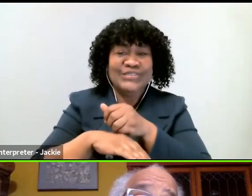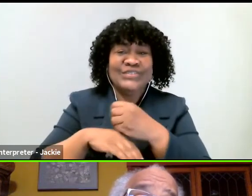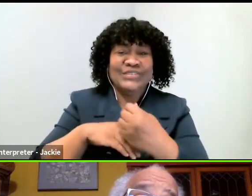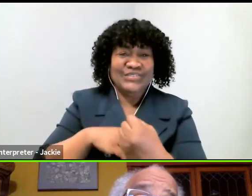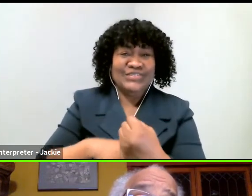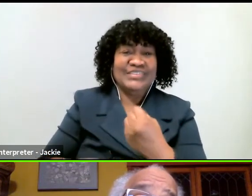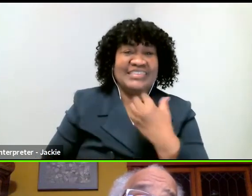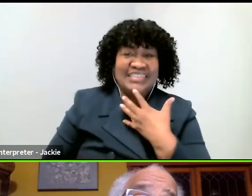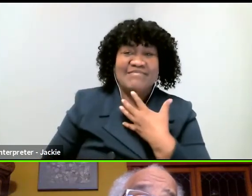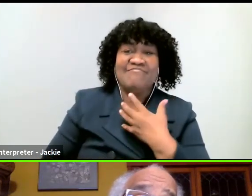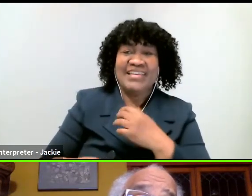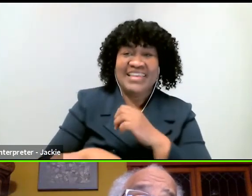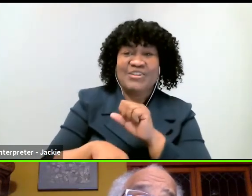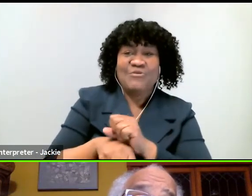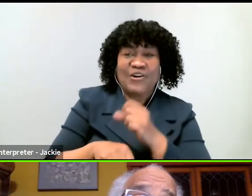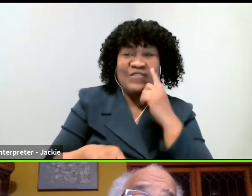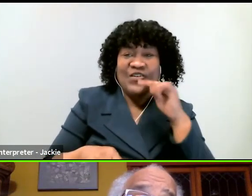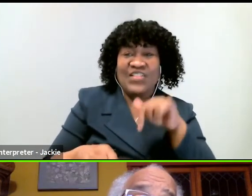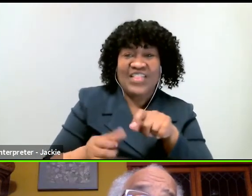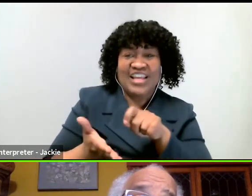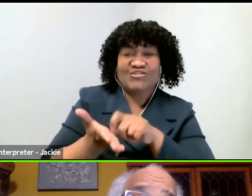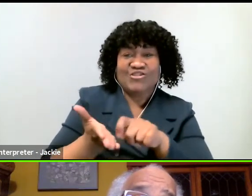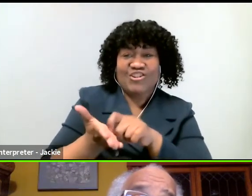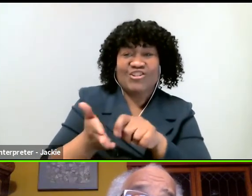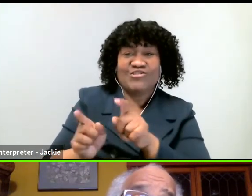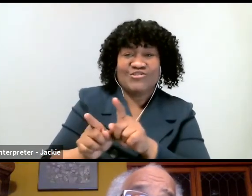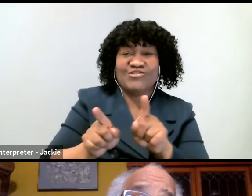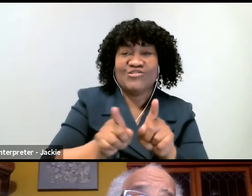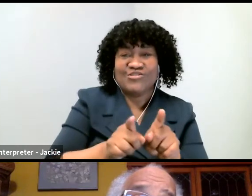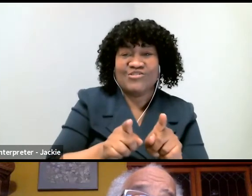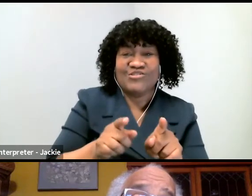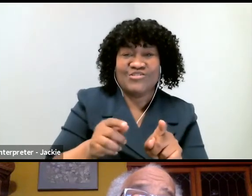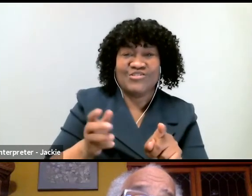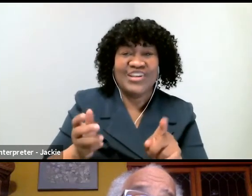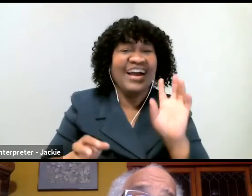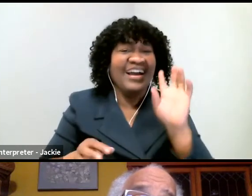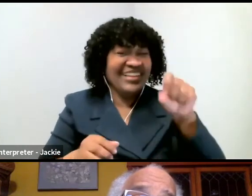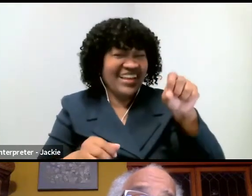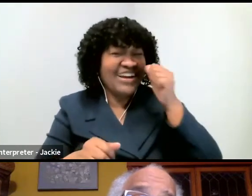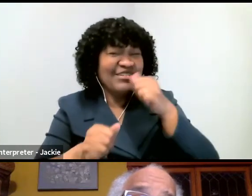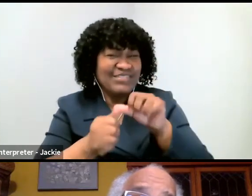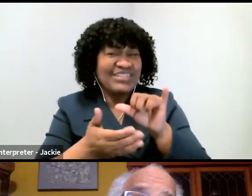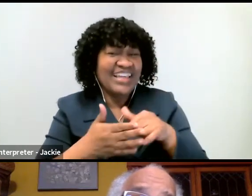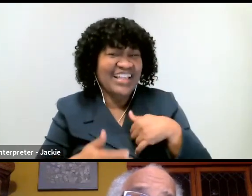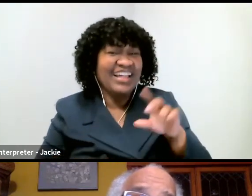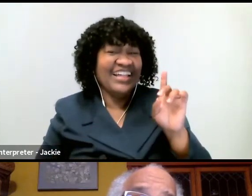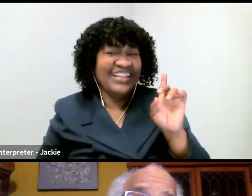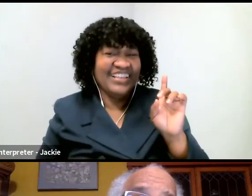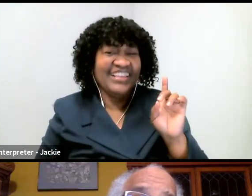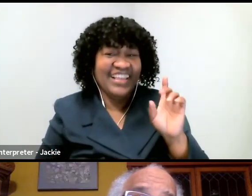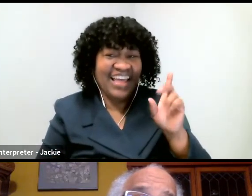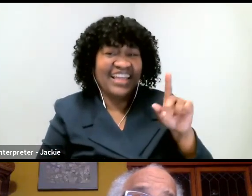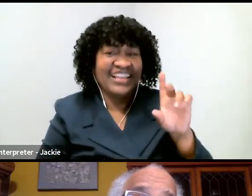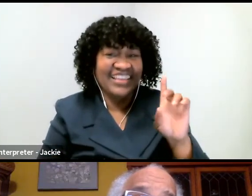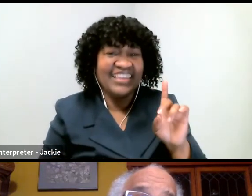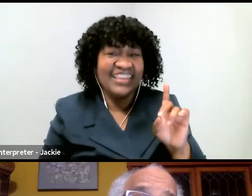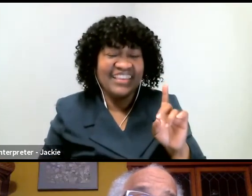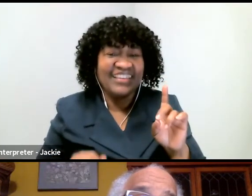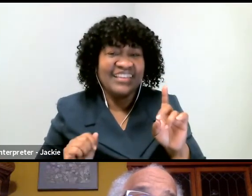to send me work for the journal as well. And I remember that. Yeah. And am